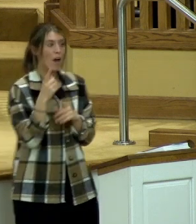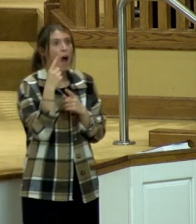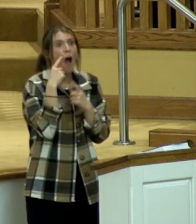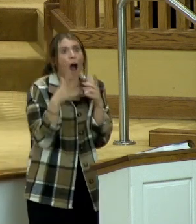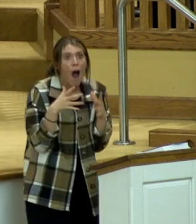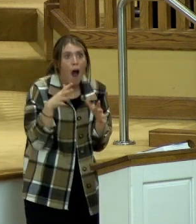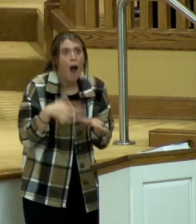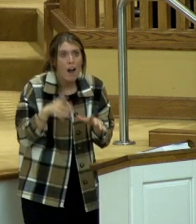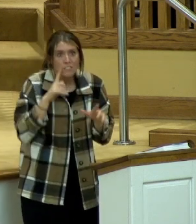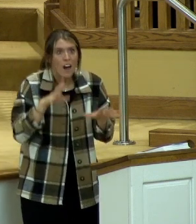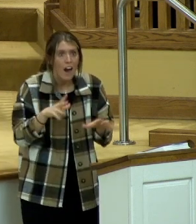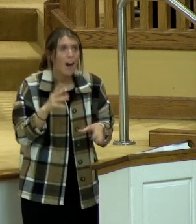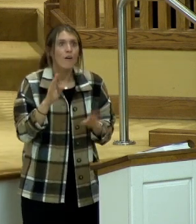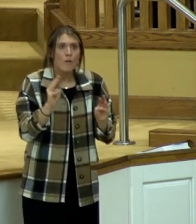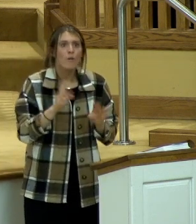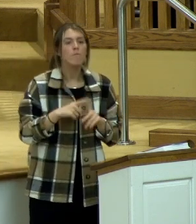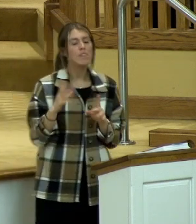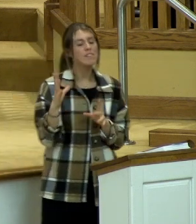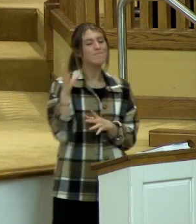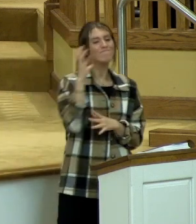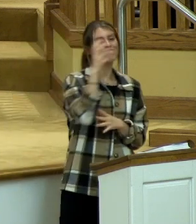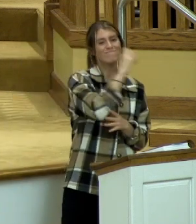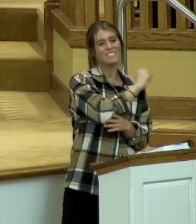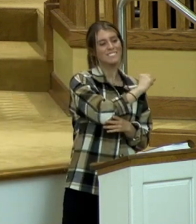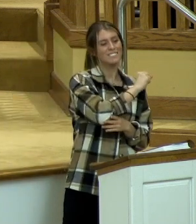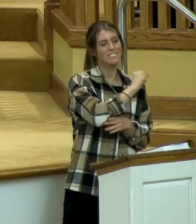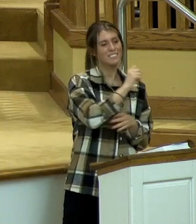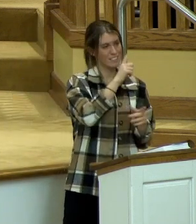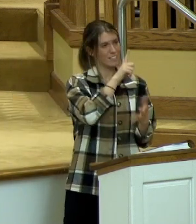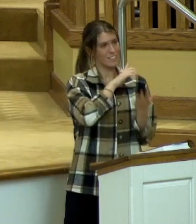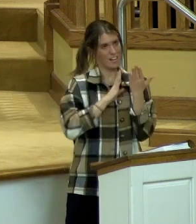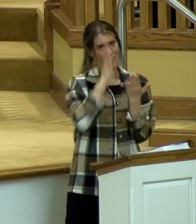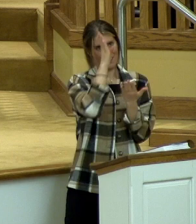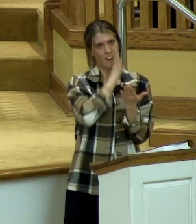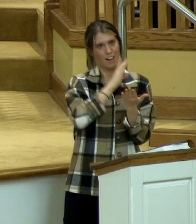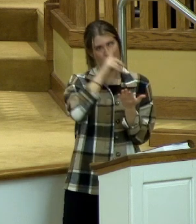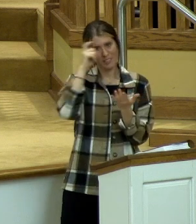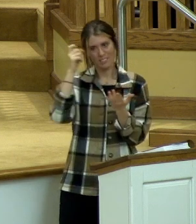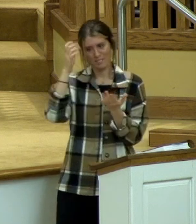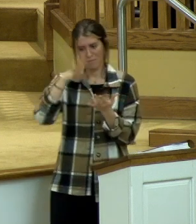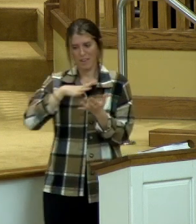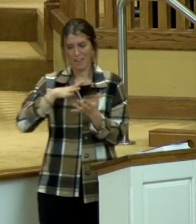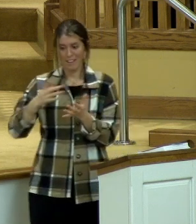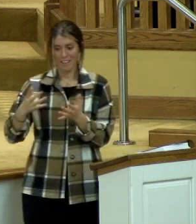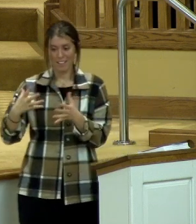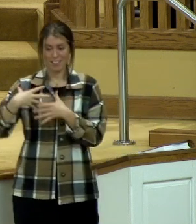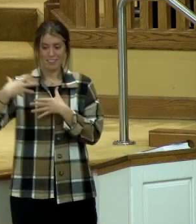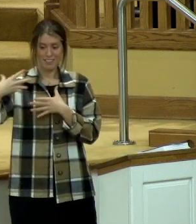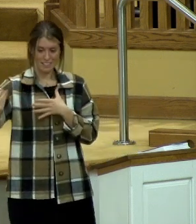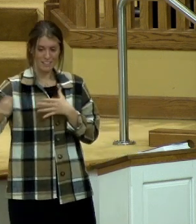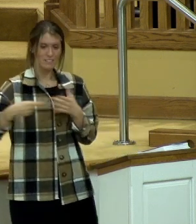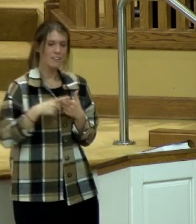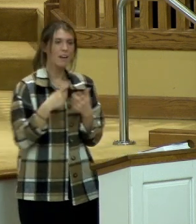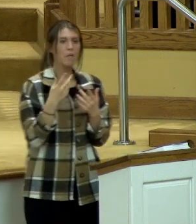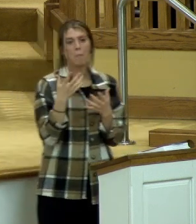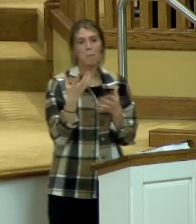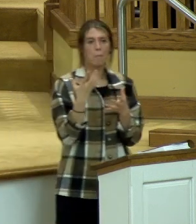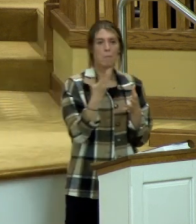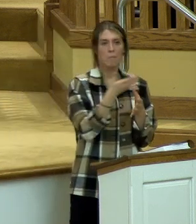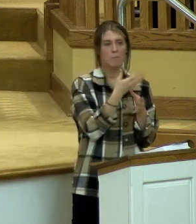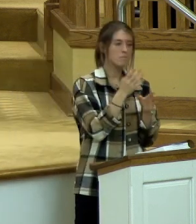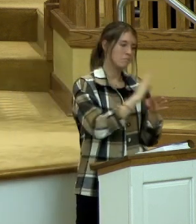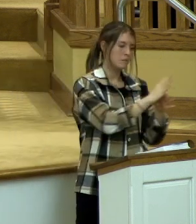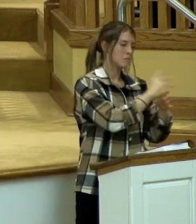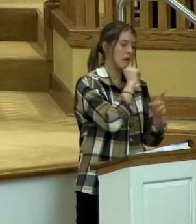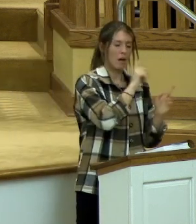the opportunity to wonder at the things of God, because illusionist leaves and then you forget about it. I mean, I'm sure it came up in conversation, and we use those things. There's